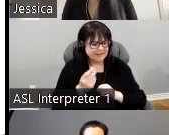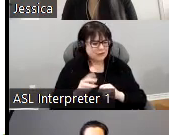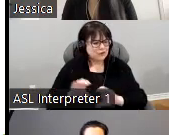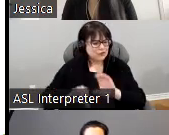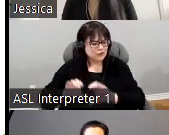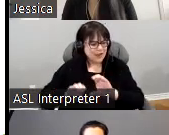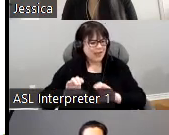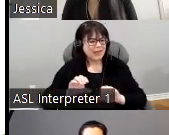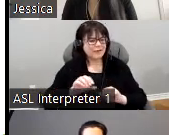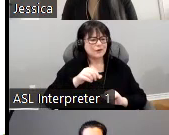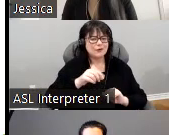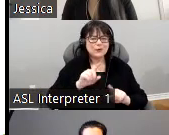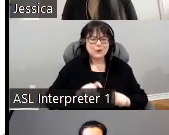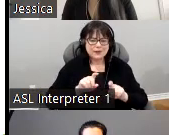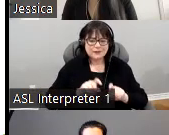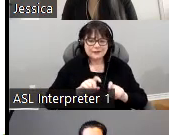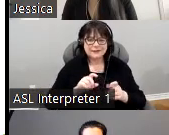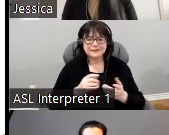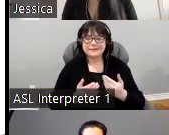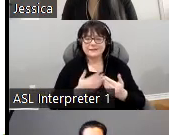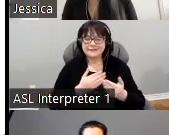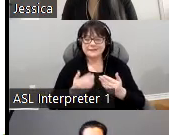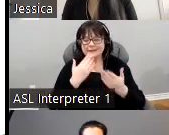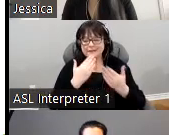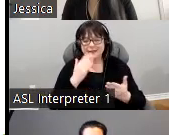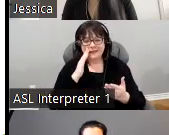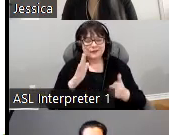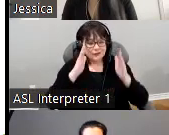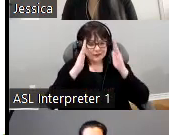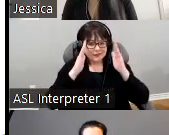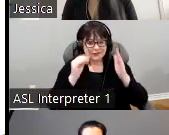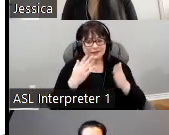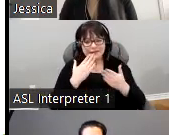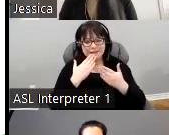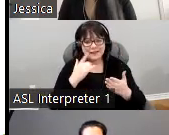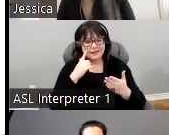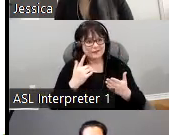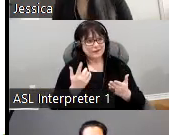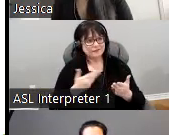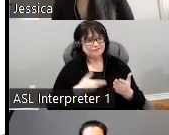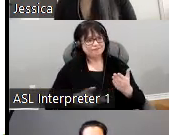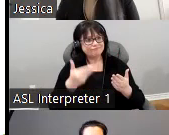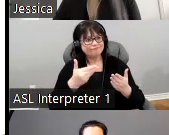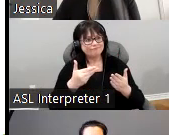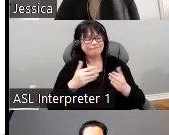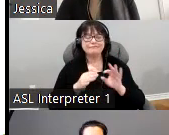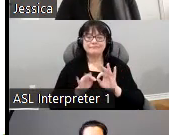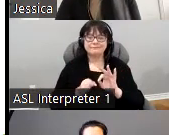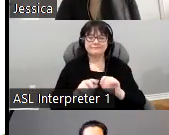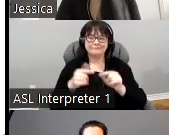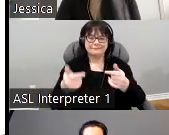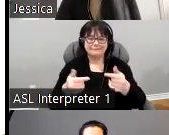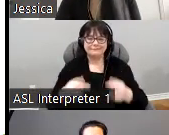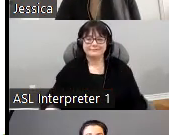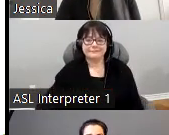Q&A questions already, but thank you for your attention, and thanks EAPO for having us. Thank you, Benedict and Jessica, for